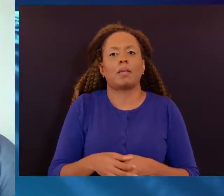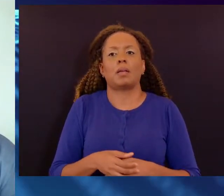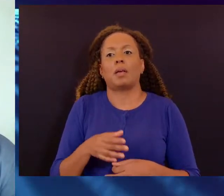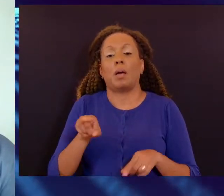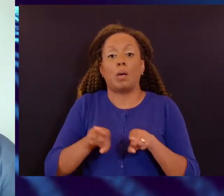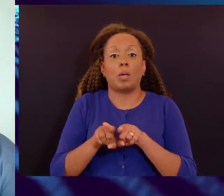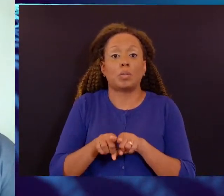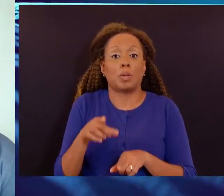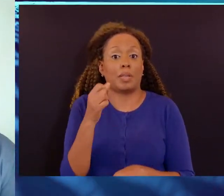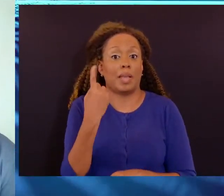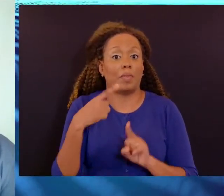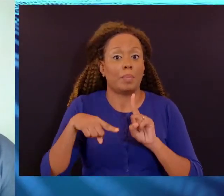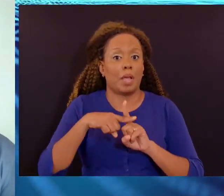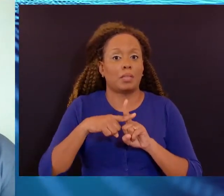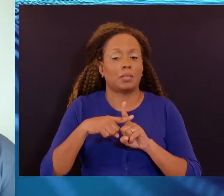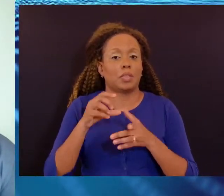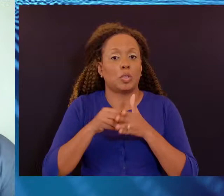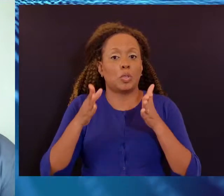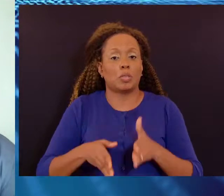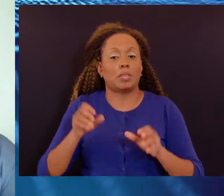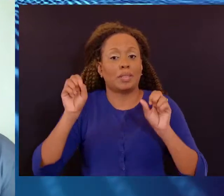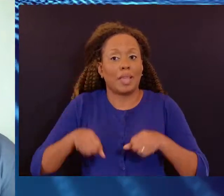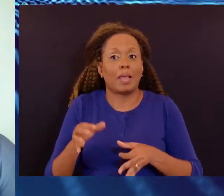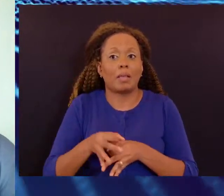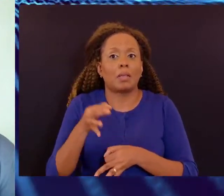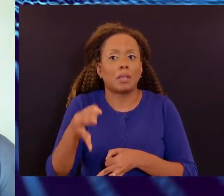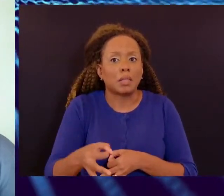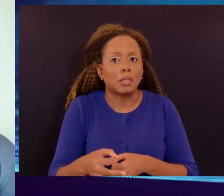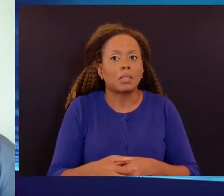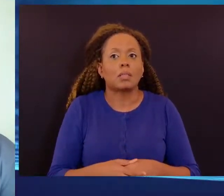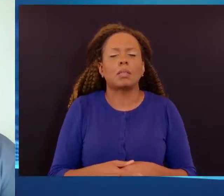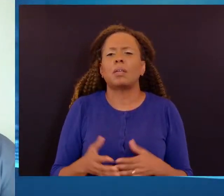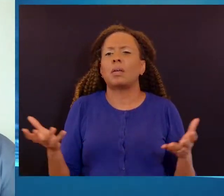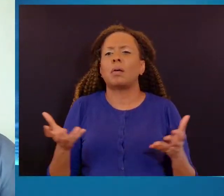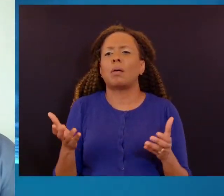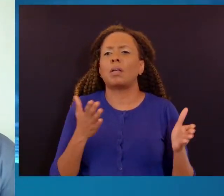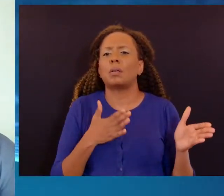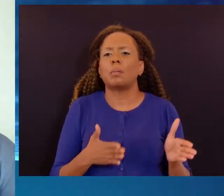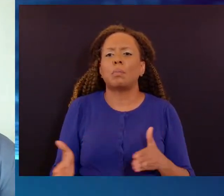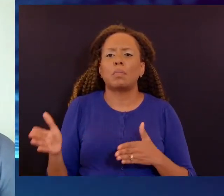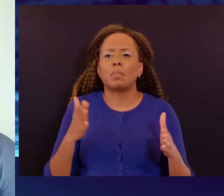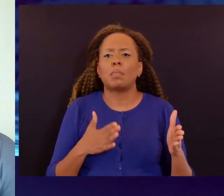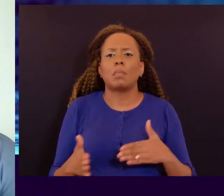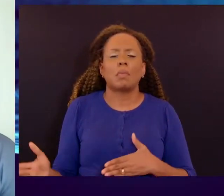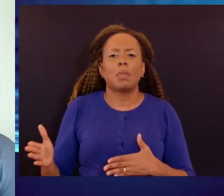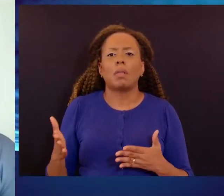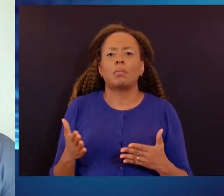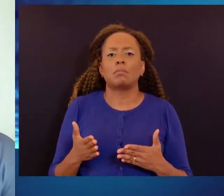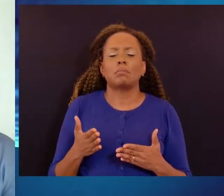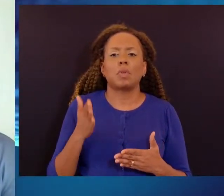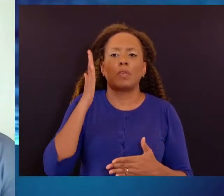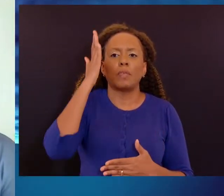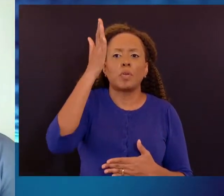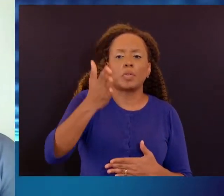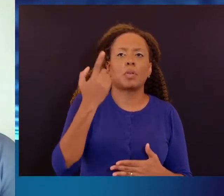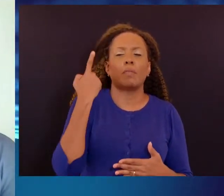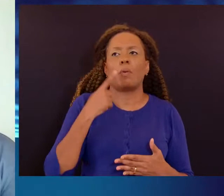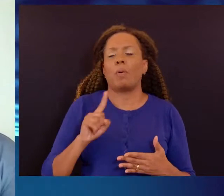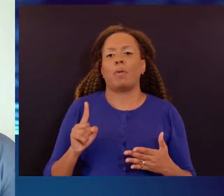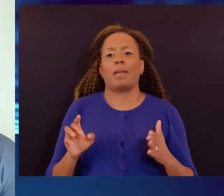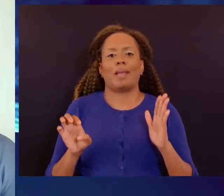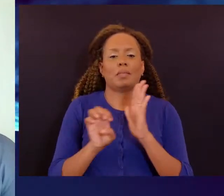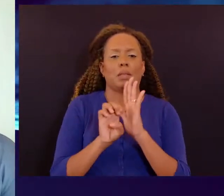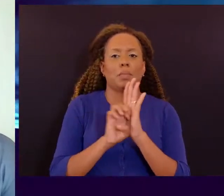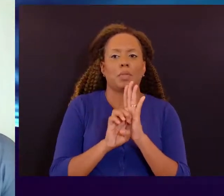well, what is going to be the plan going forward in terms of space considerations? Has any plan,